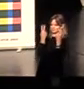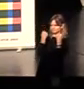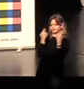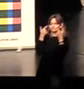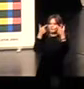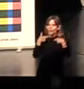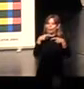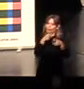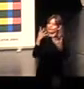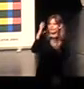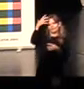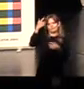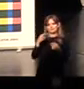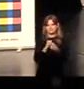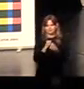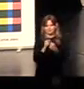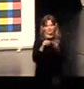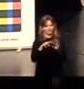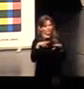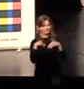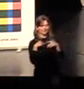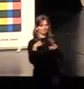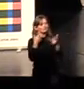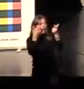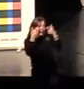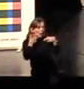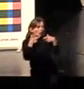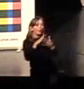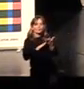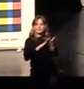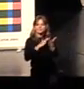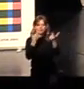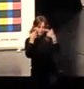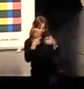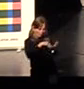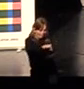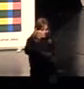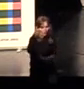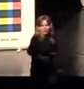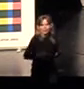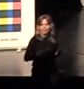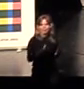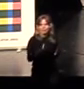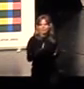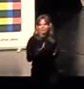of de liep en liep doelloos is de lof de sorry de drug zo